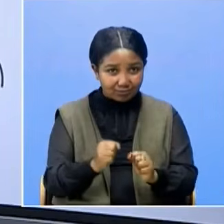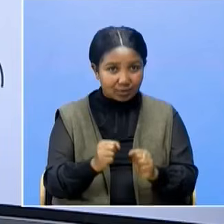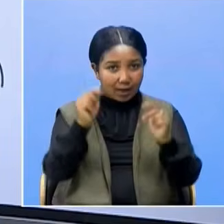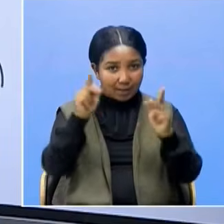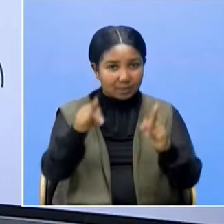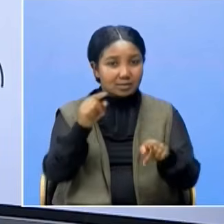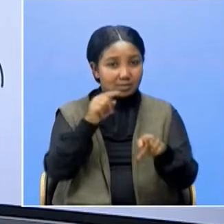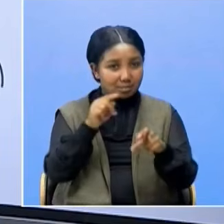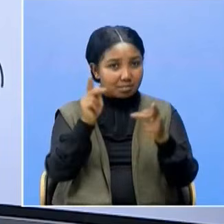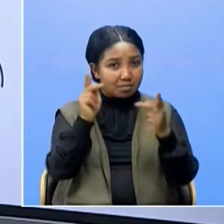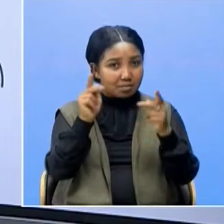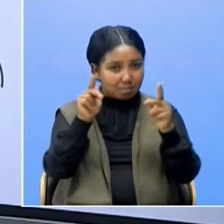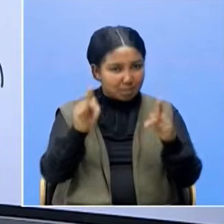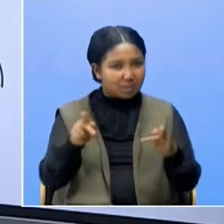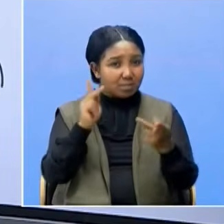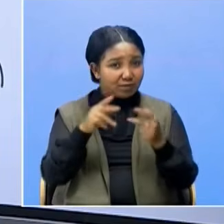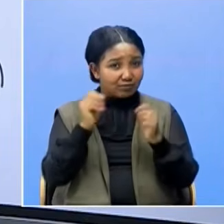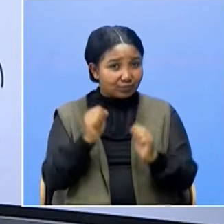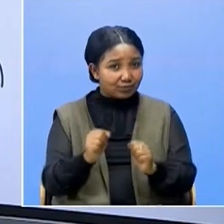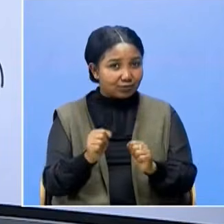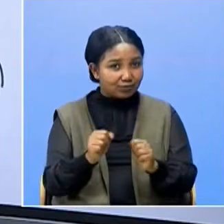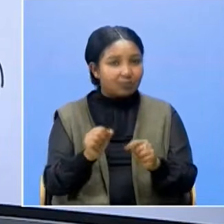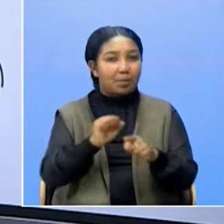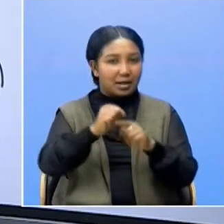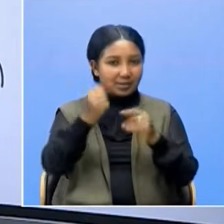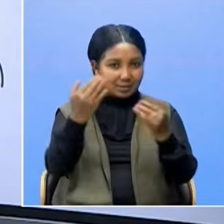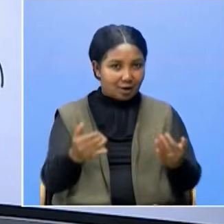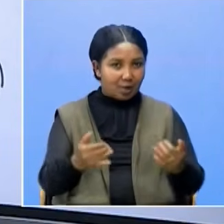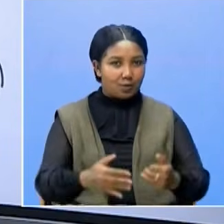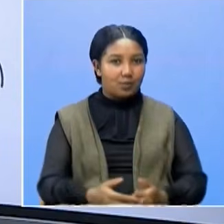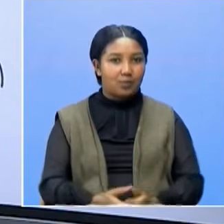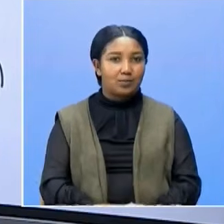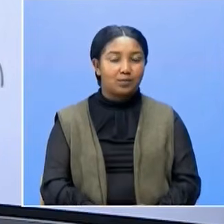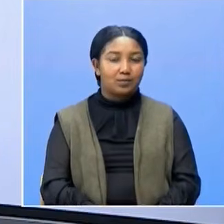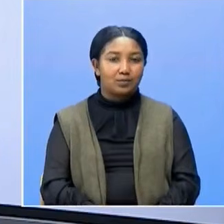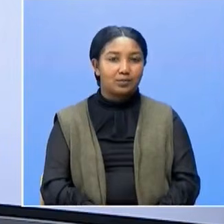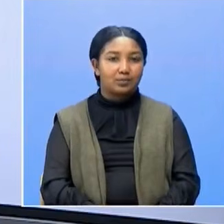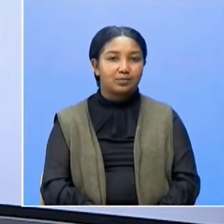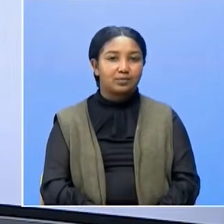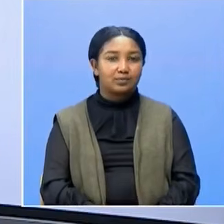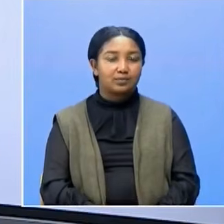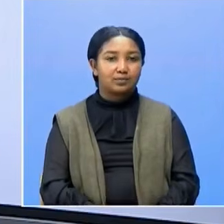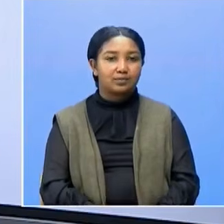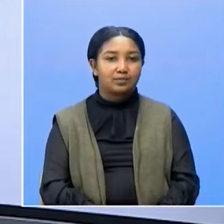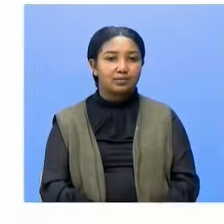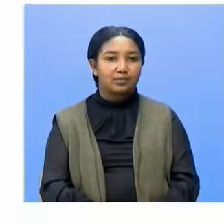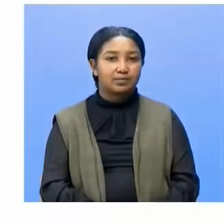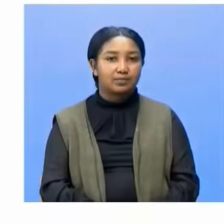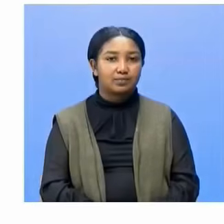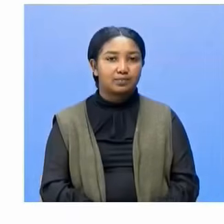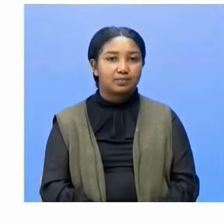present perfect form? Okay, let's practice. Let us practice.